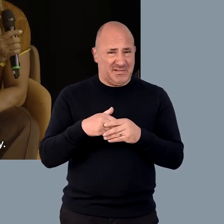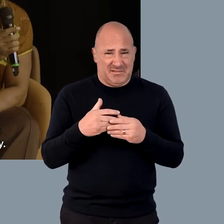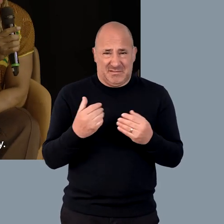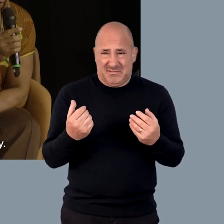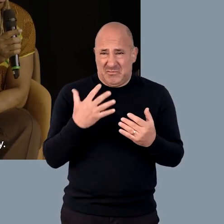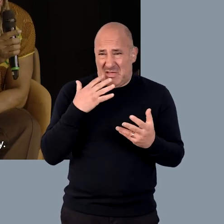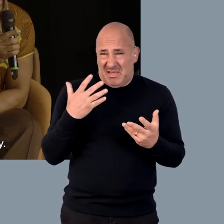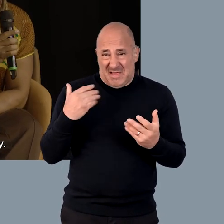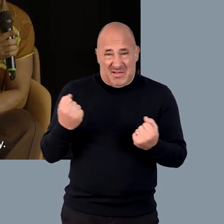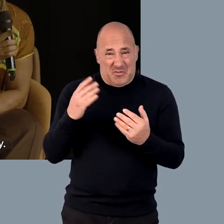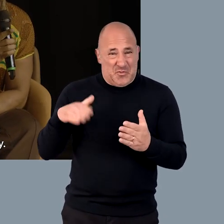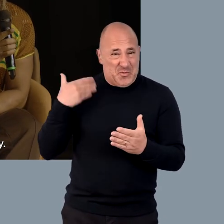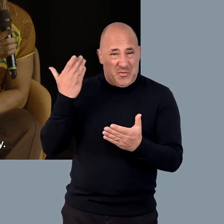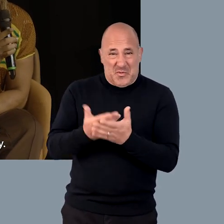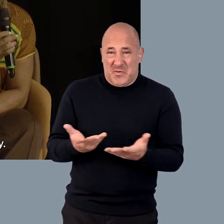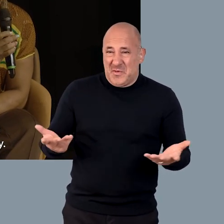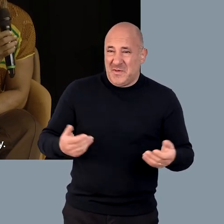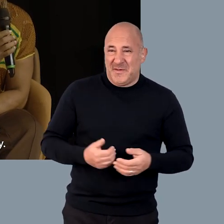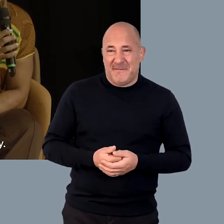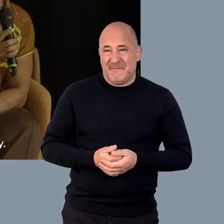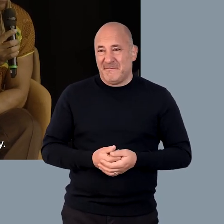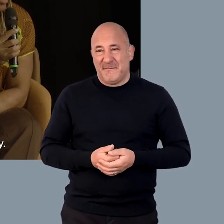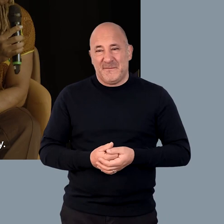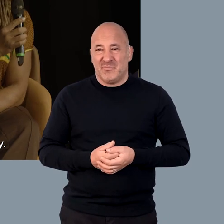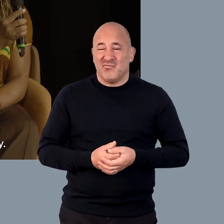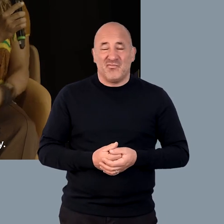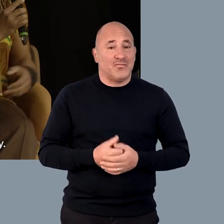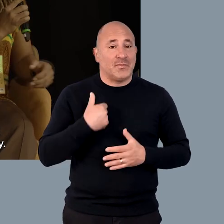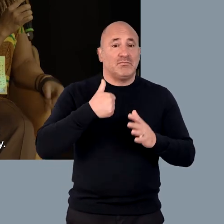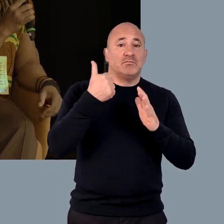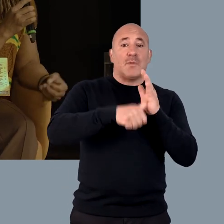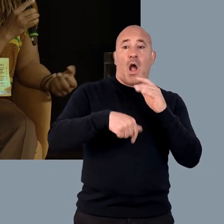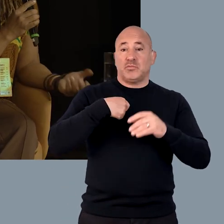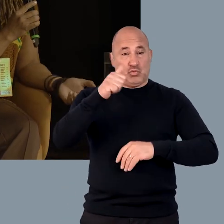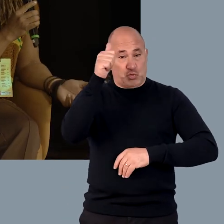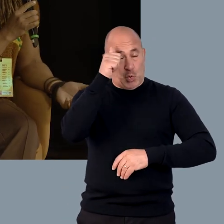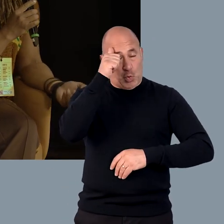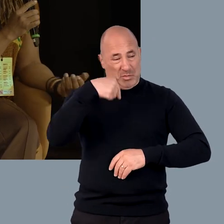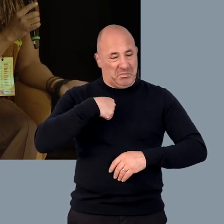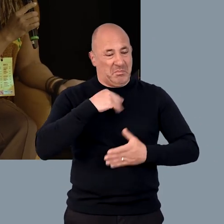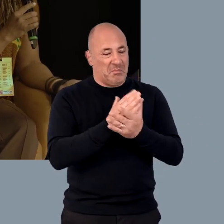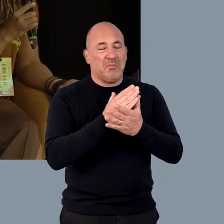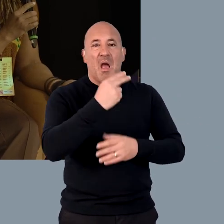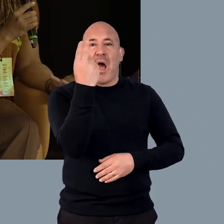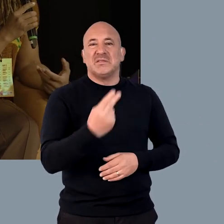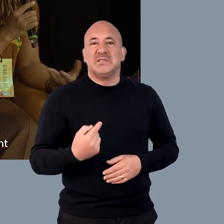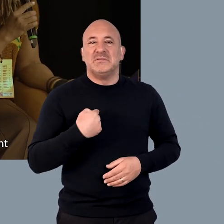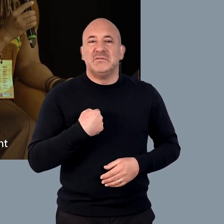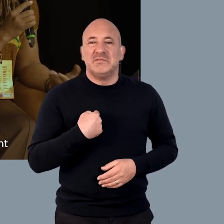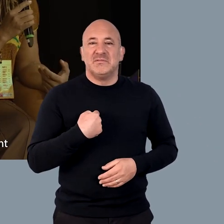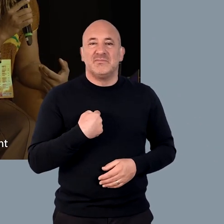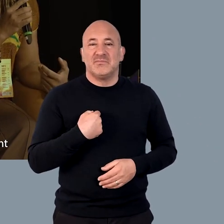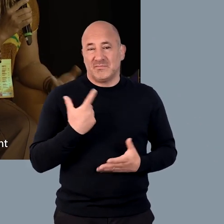been creating art since, well, I'm like everybody else really. I started out knowing I was an artist.